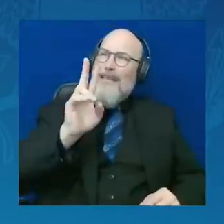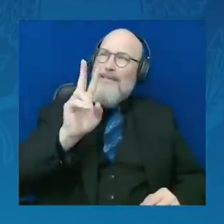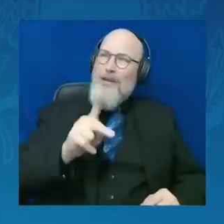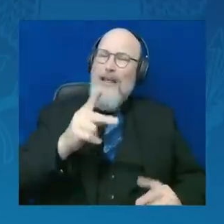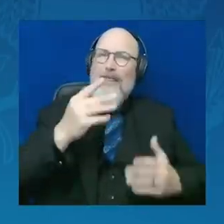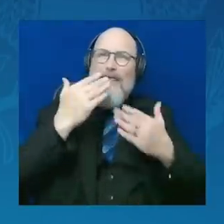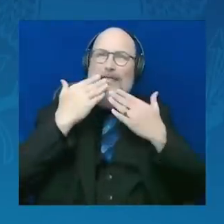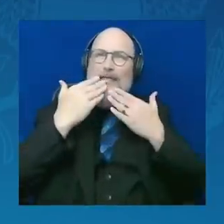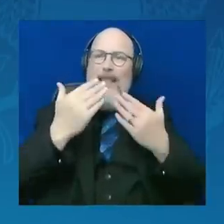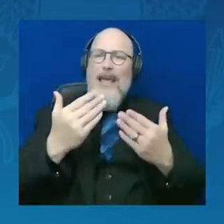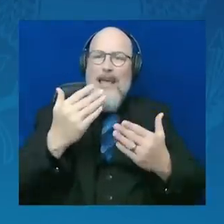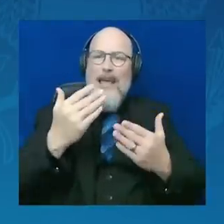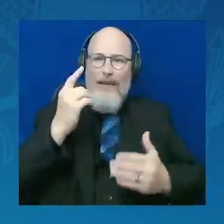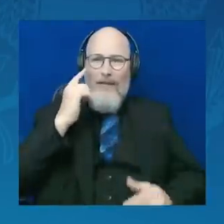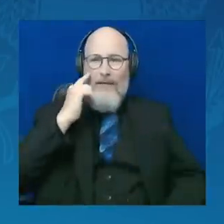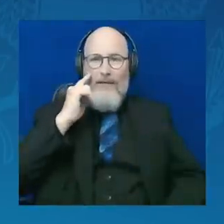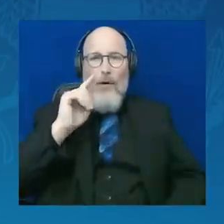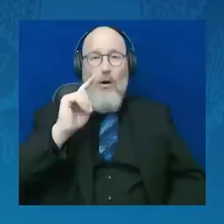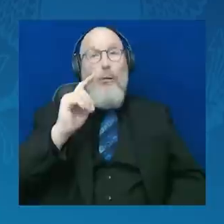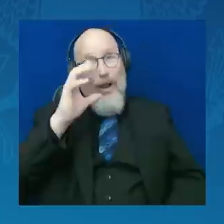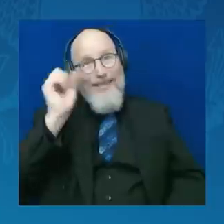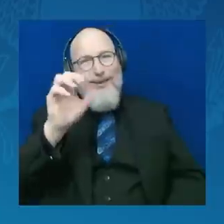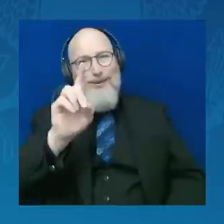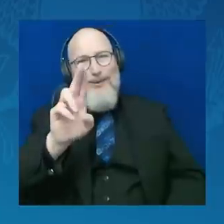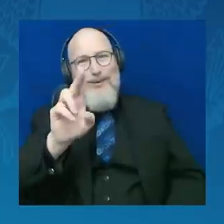and President Duda, thank you for taking my question.